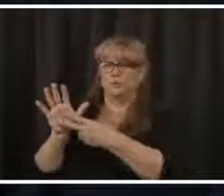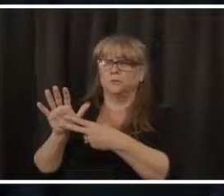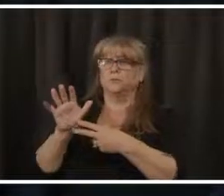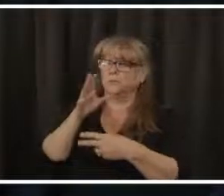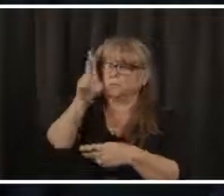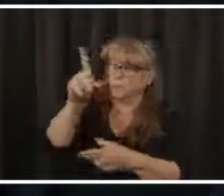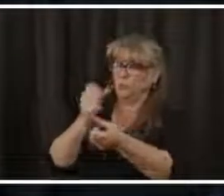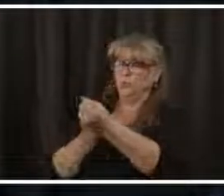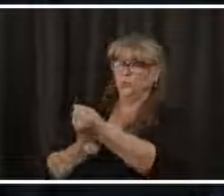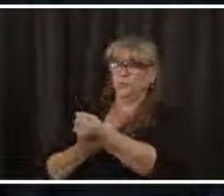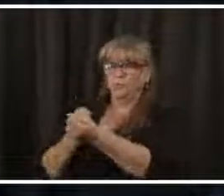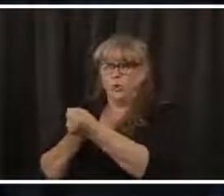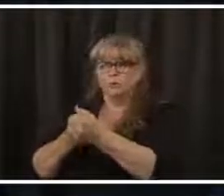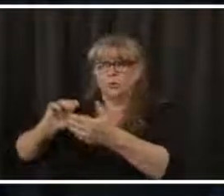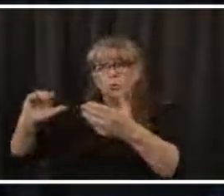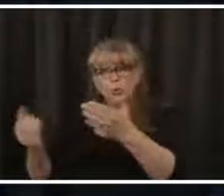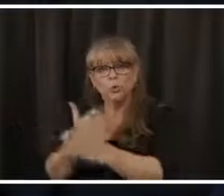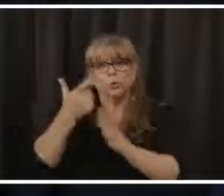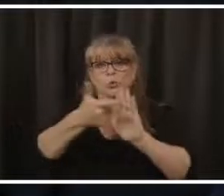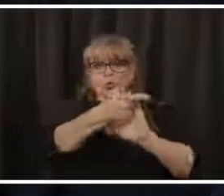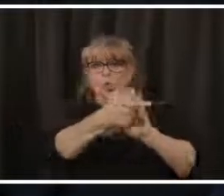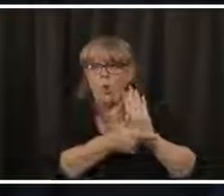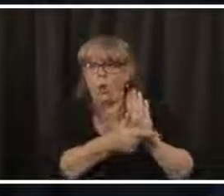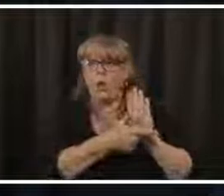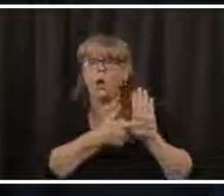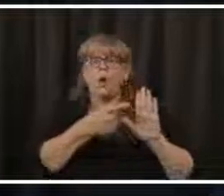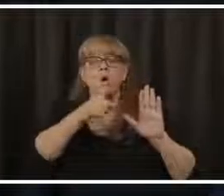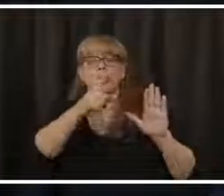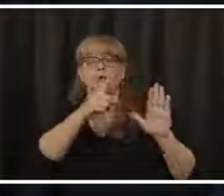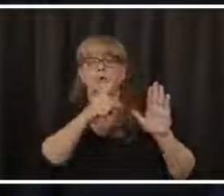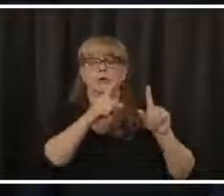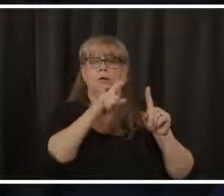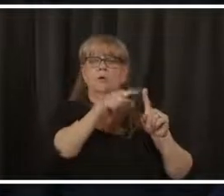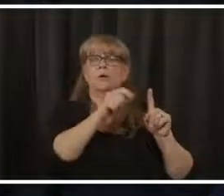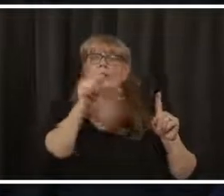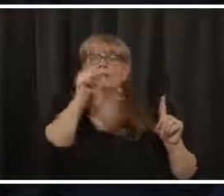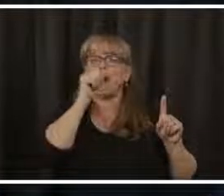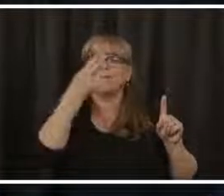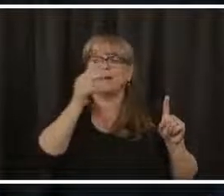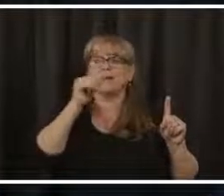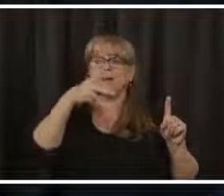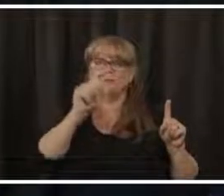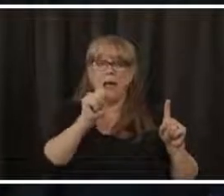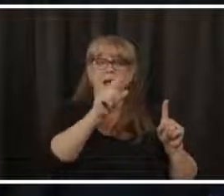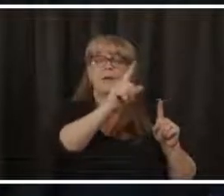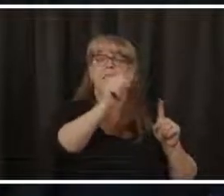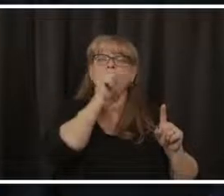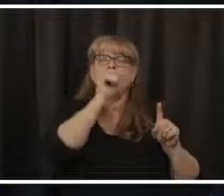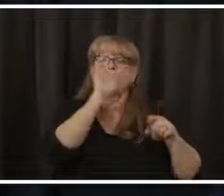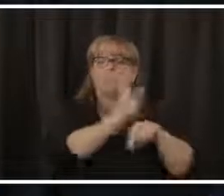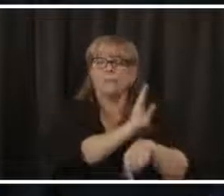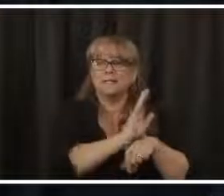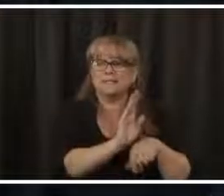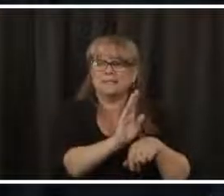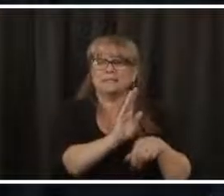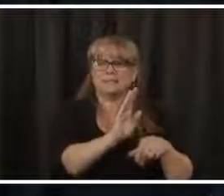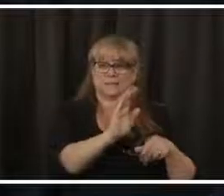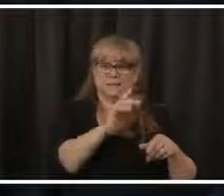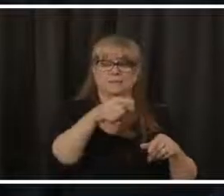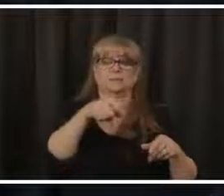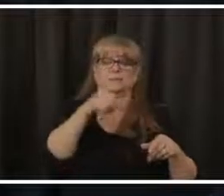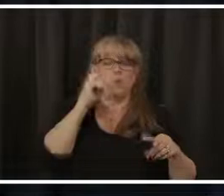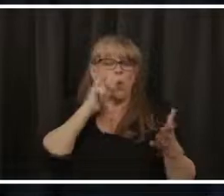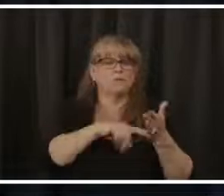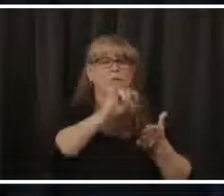of this legislation, and do you believe private interests have once again weakened this effort? Well, my